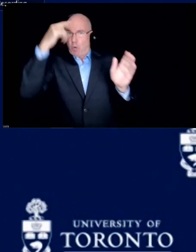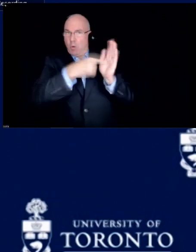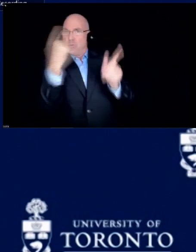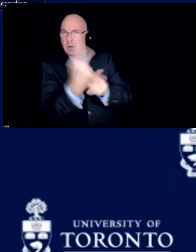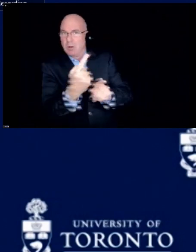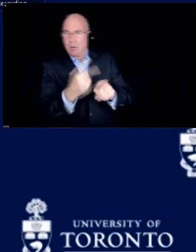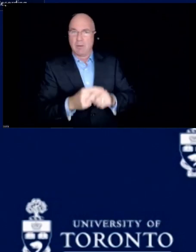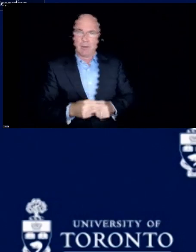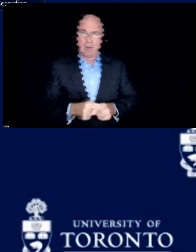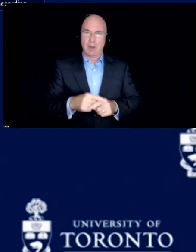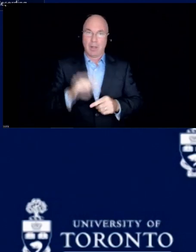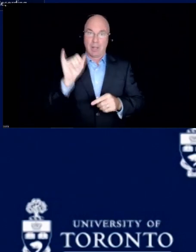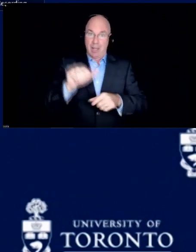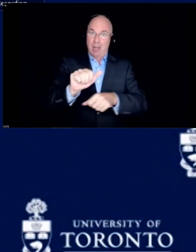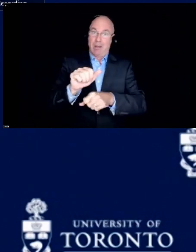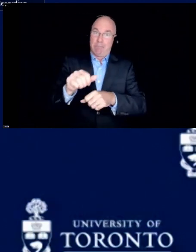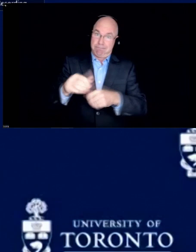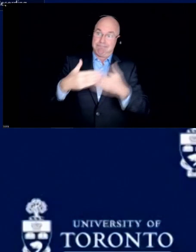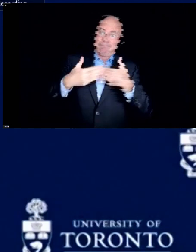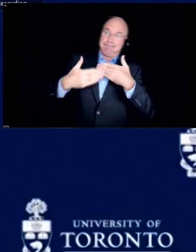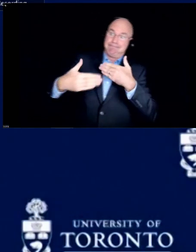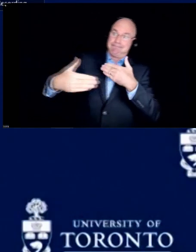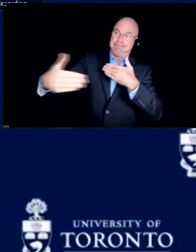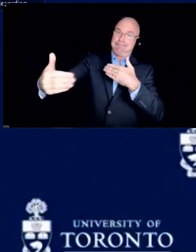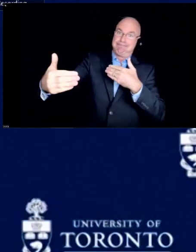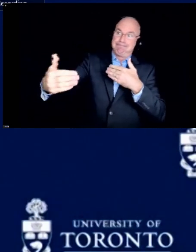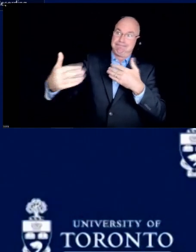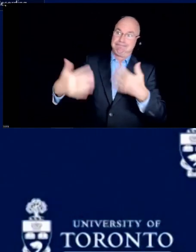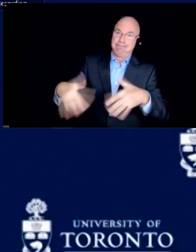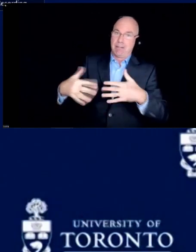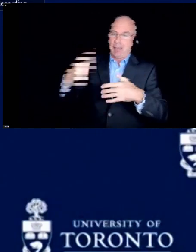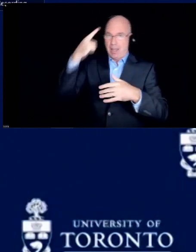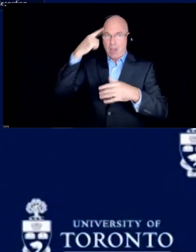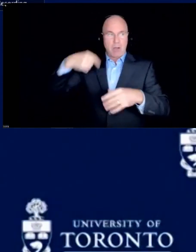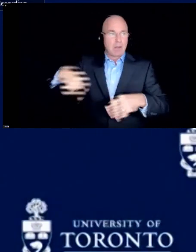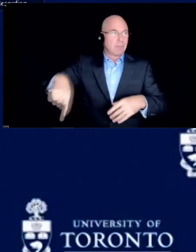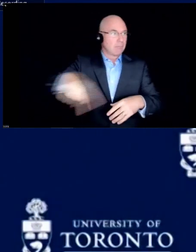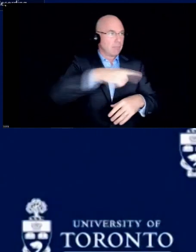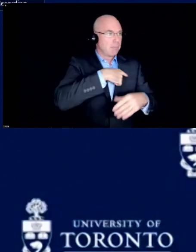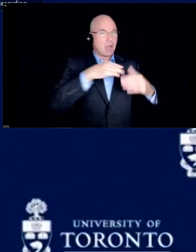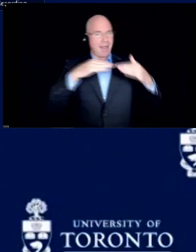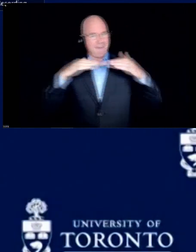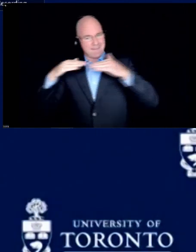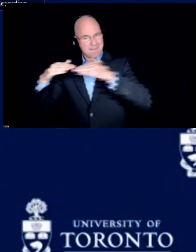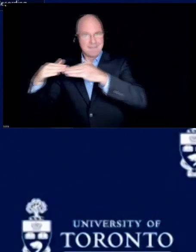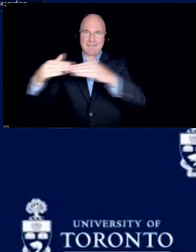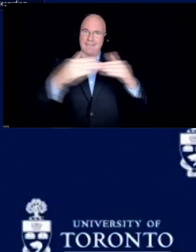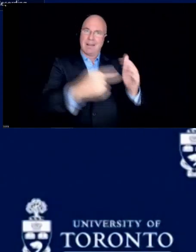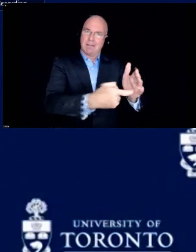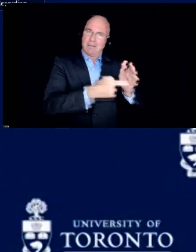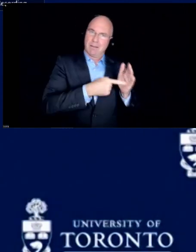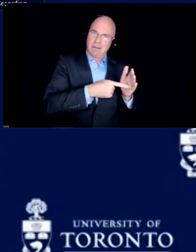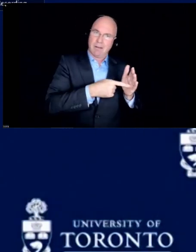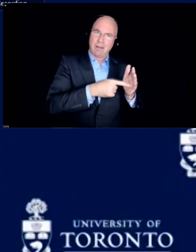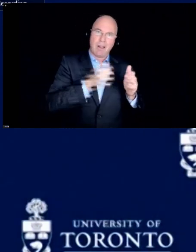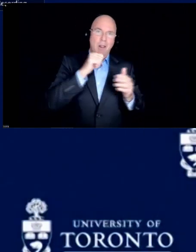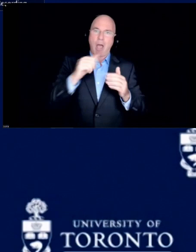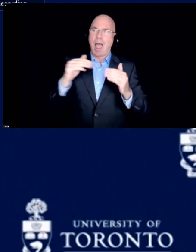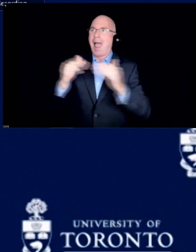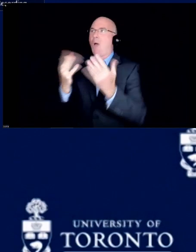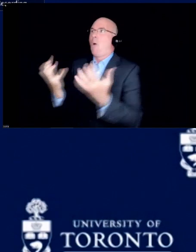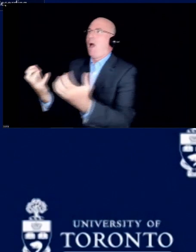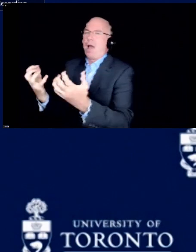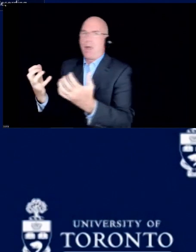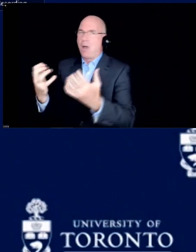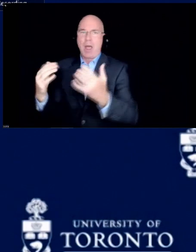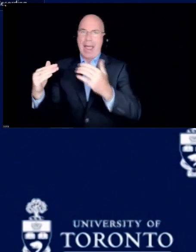the task before us is to see one another as equity deserving and to move away from the language of equity seeking.